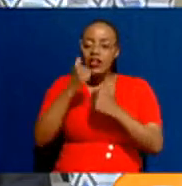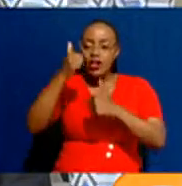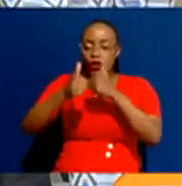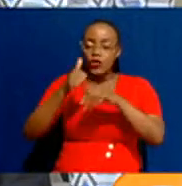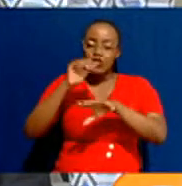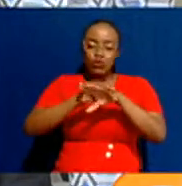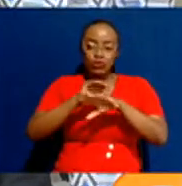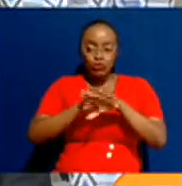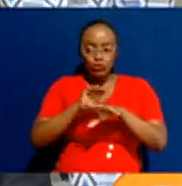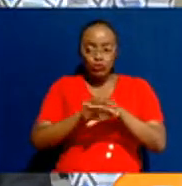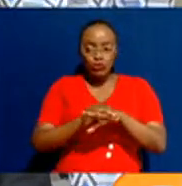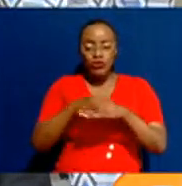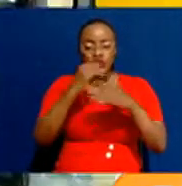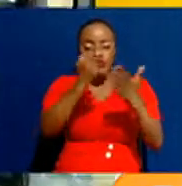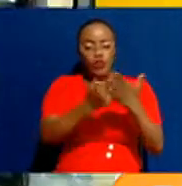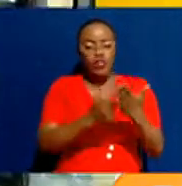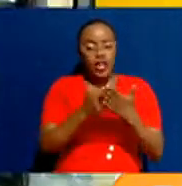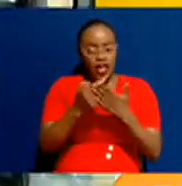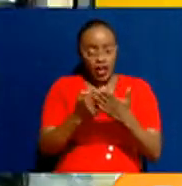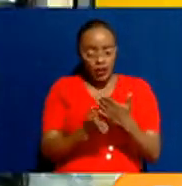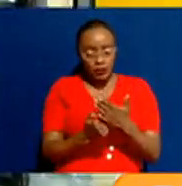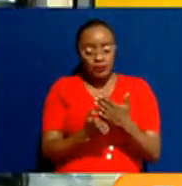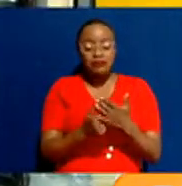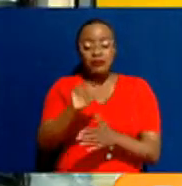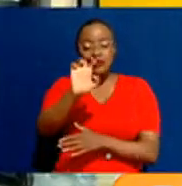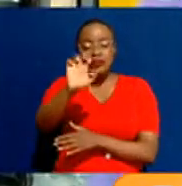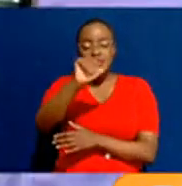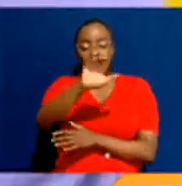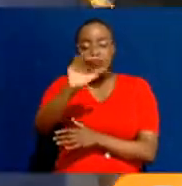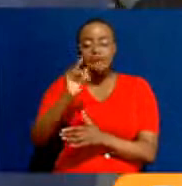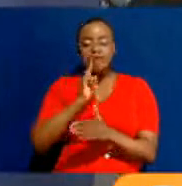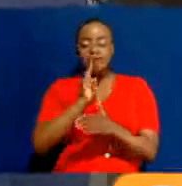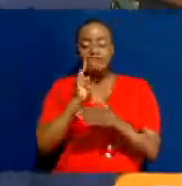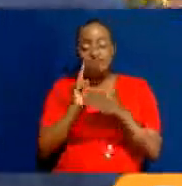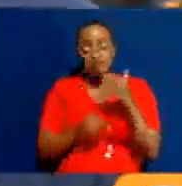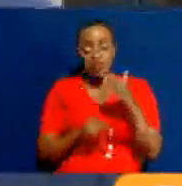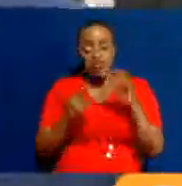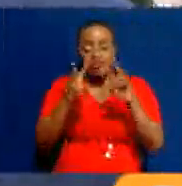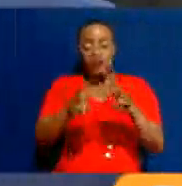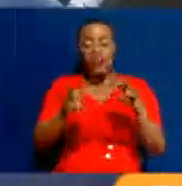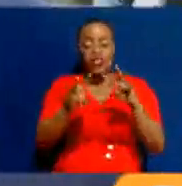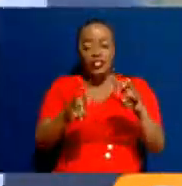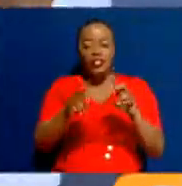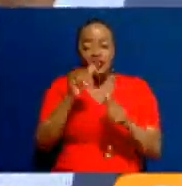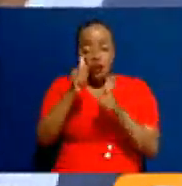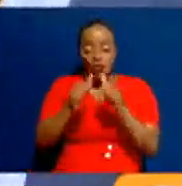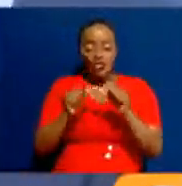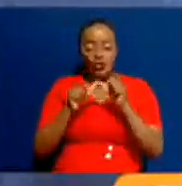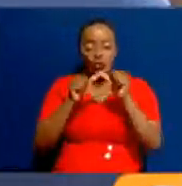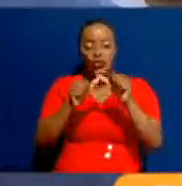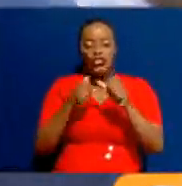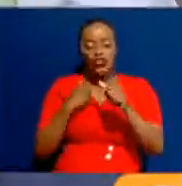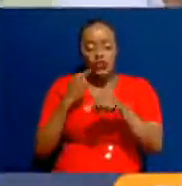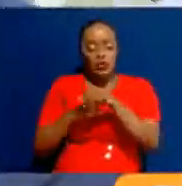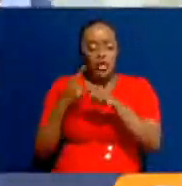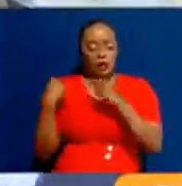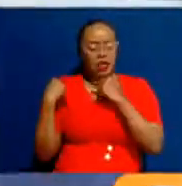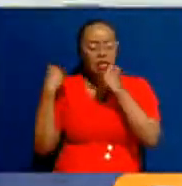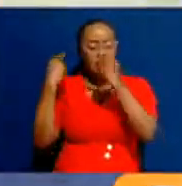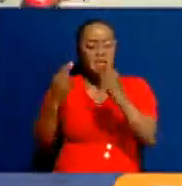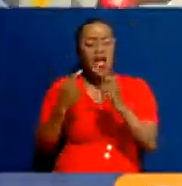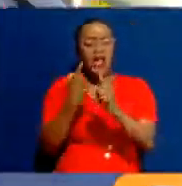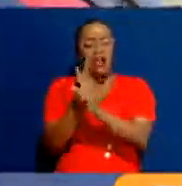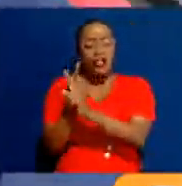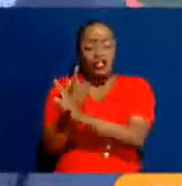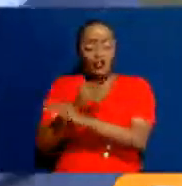is conducive for dialogue. EACC inashikilia kuwa uchunguzi huu umekuwa ukiendelea kwa muda na katika kaunti